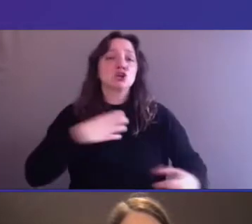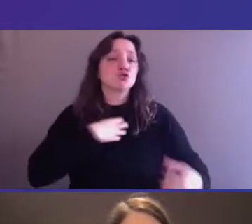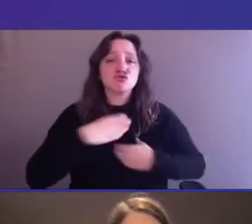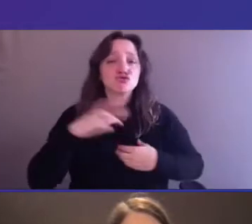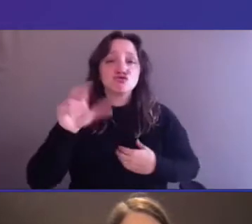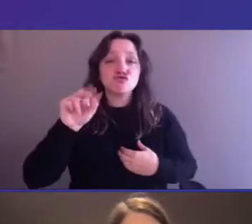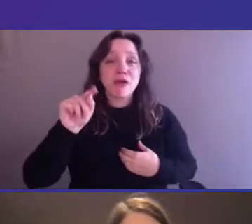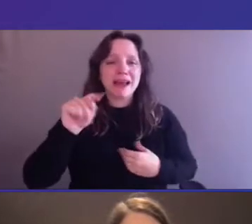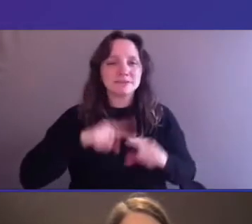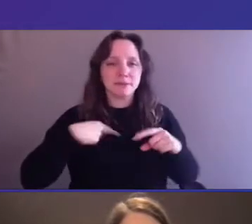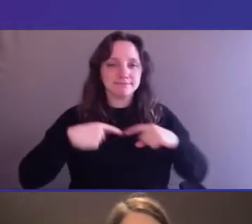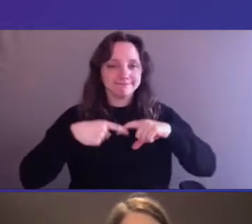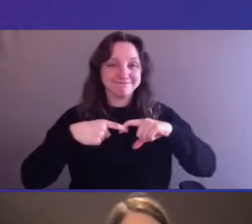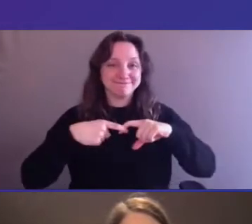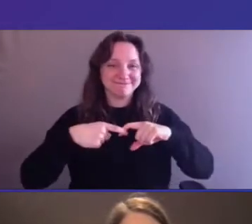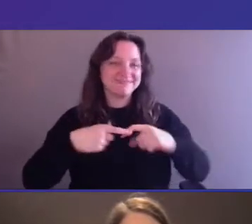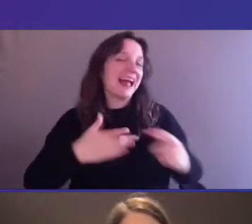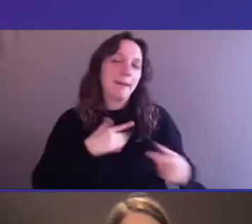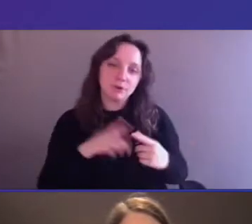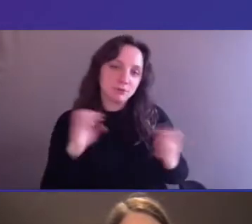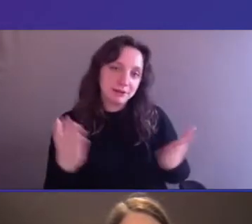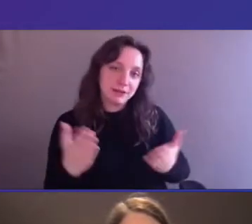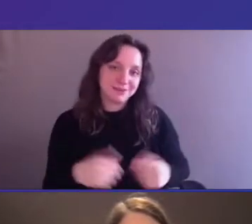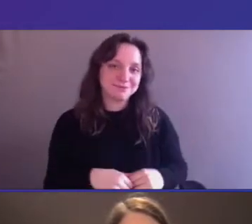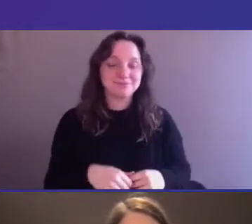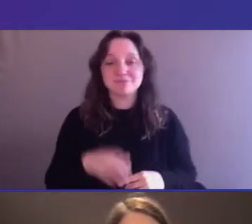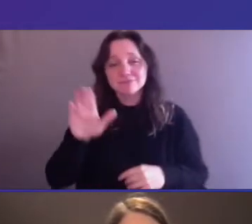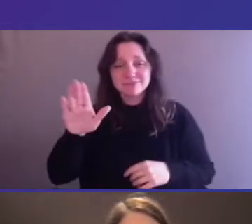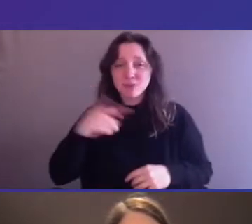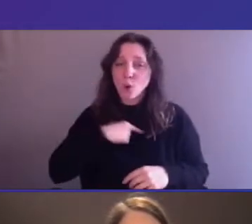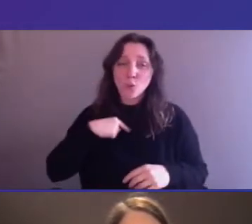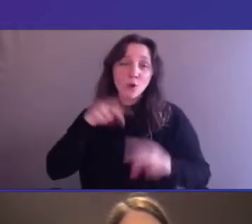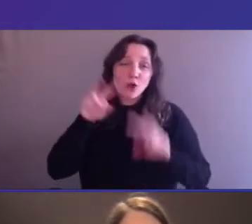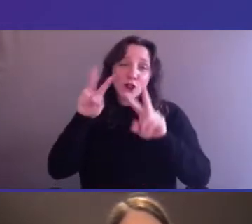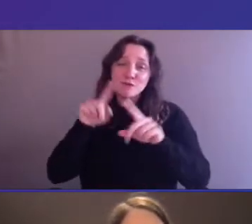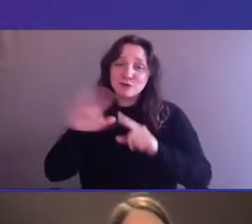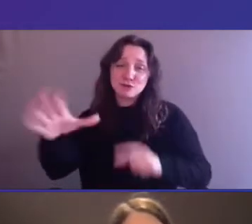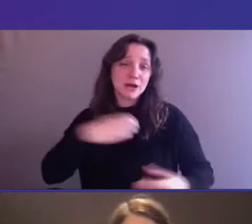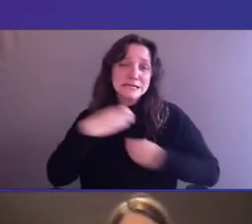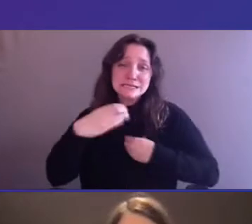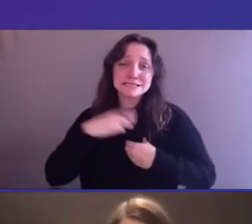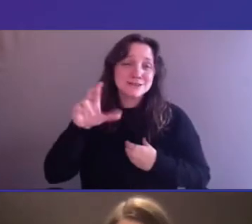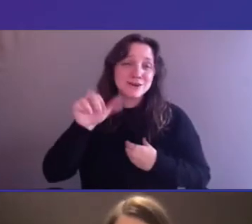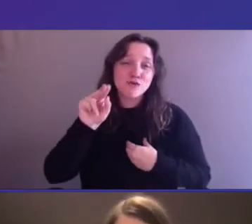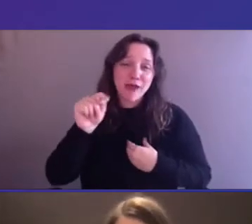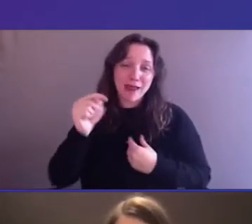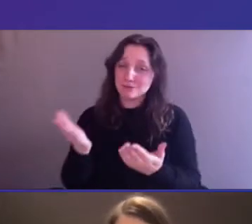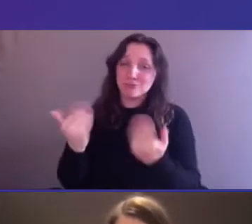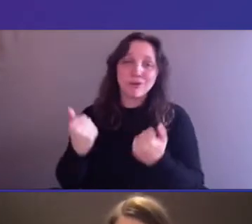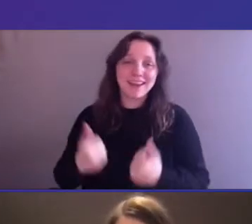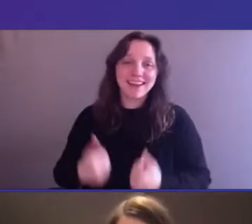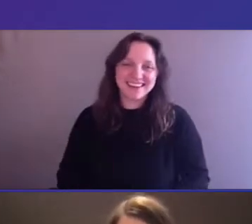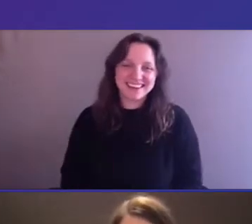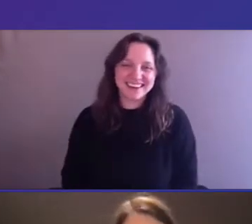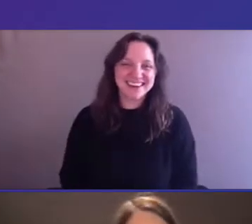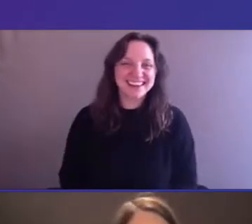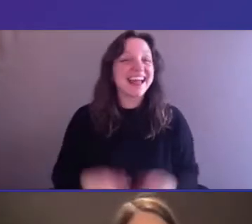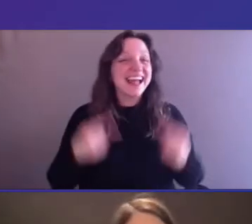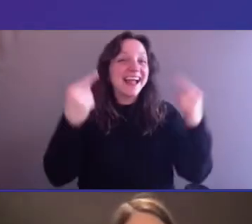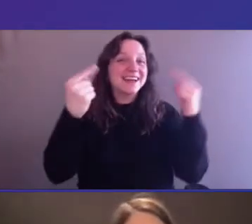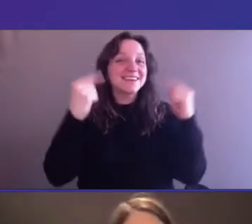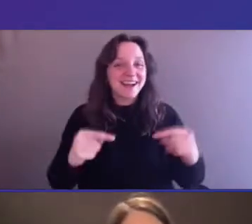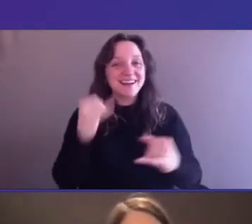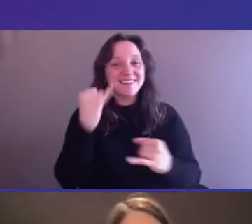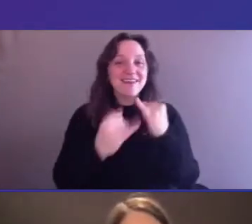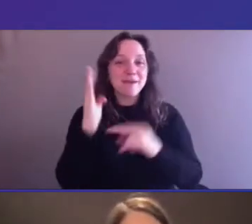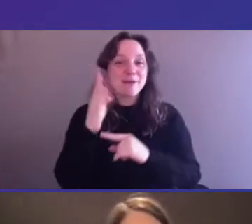here. We look forward to your rant, Ravi. Bring it. Okay, and finally, our final